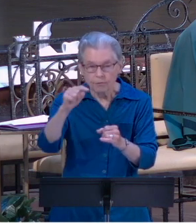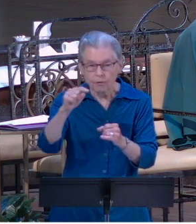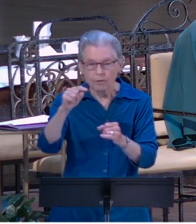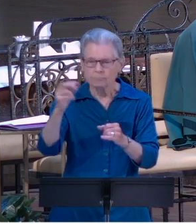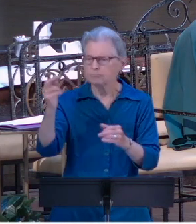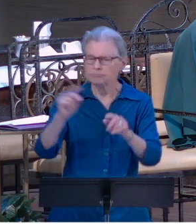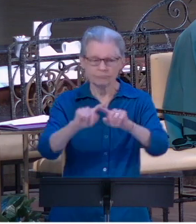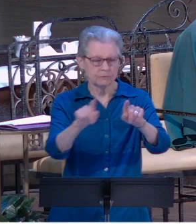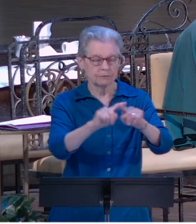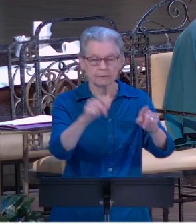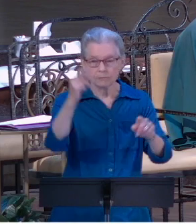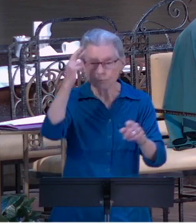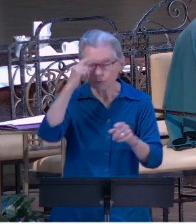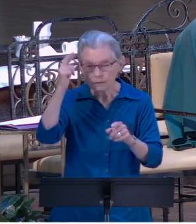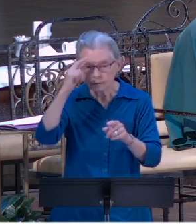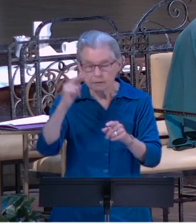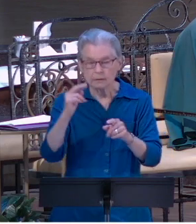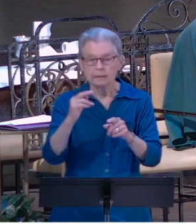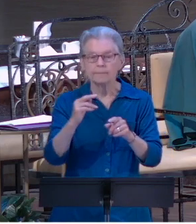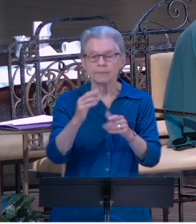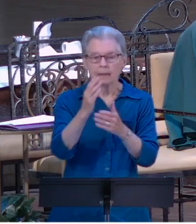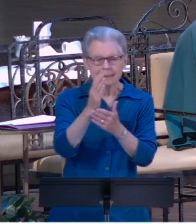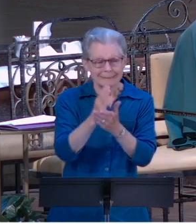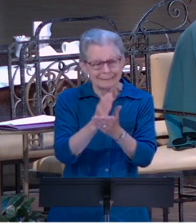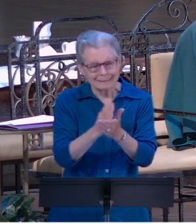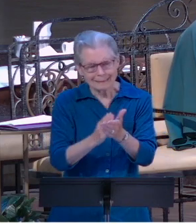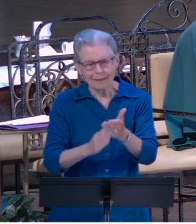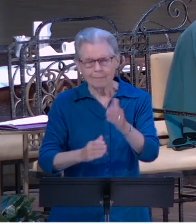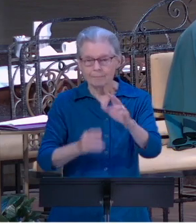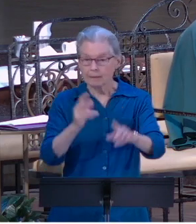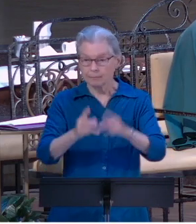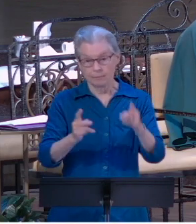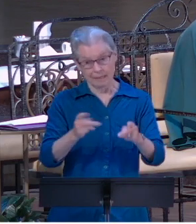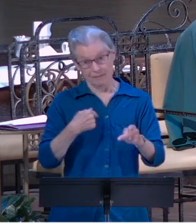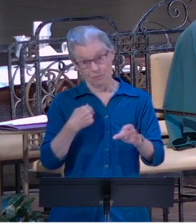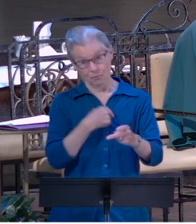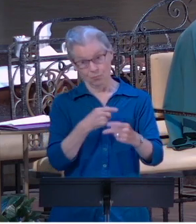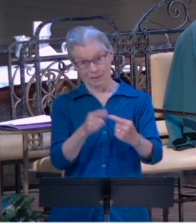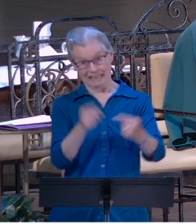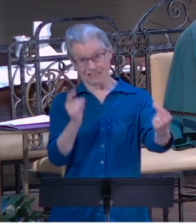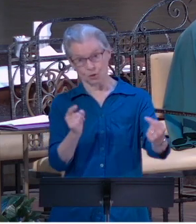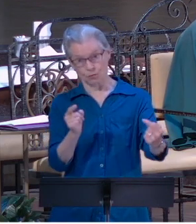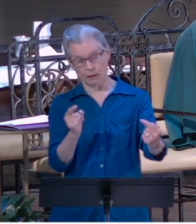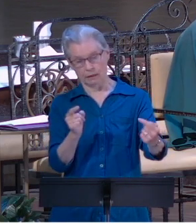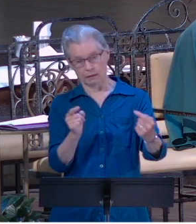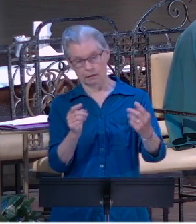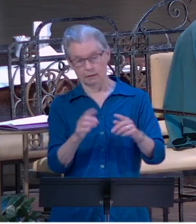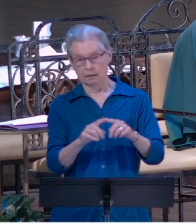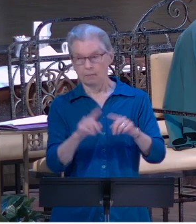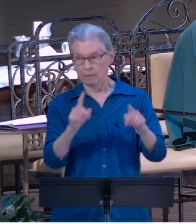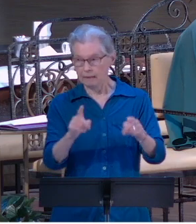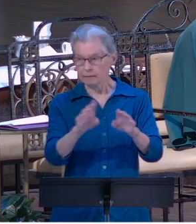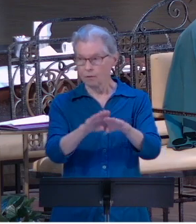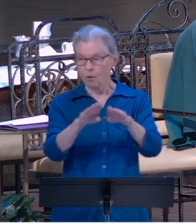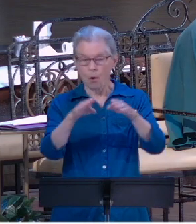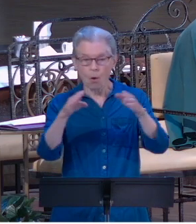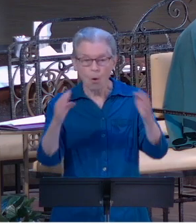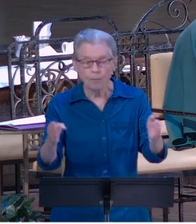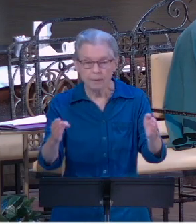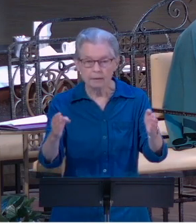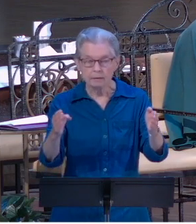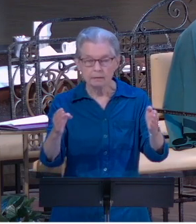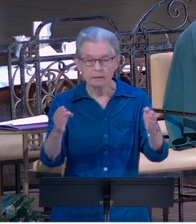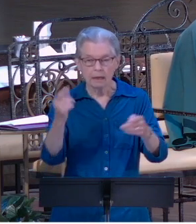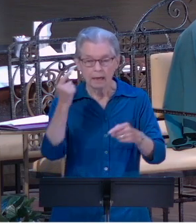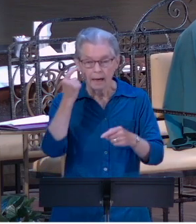voices, including some that we might strongly disagree with. Being willing to open our eyes and